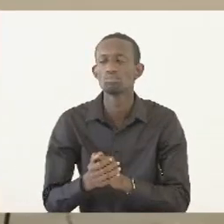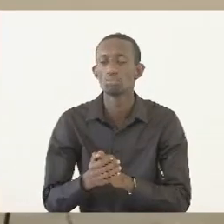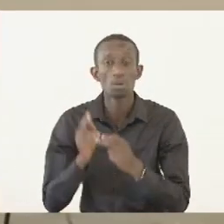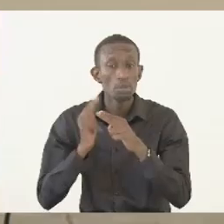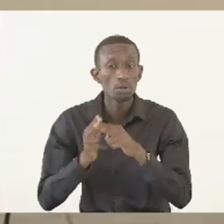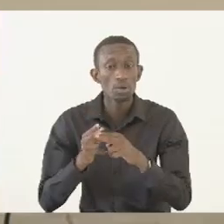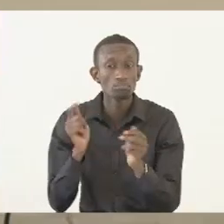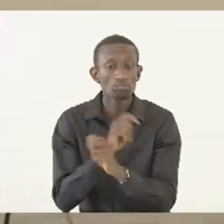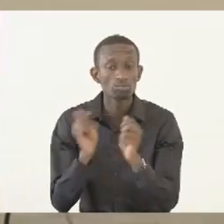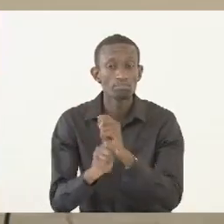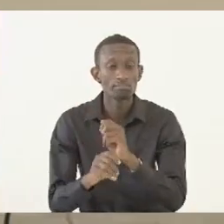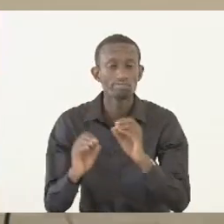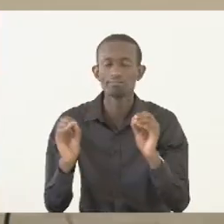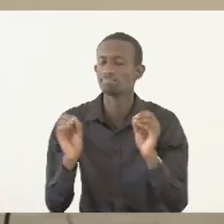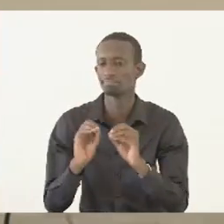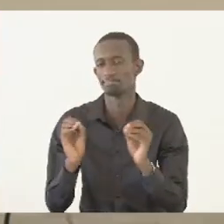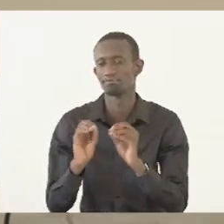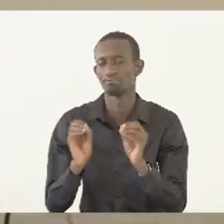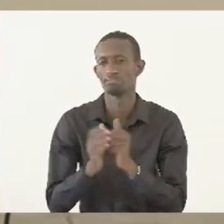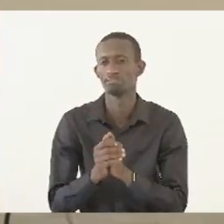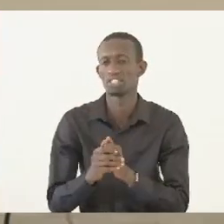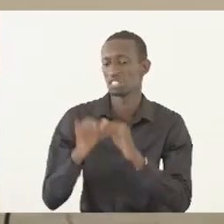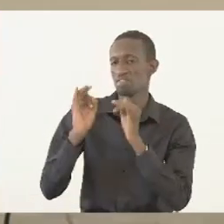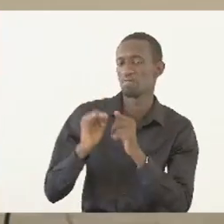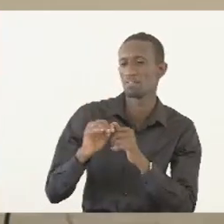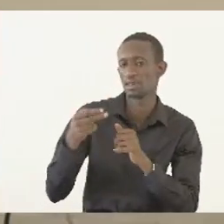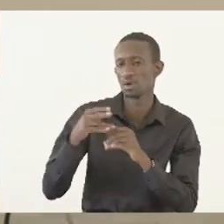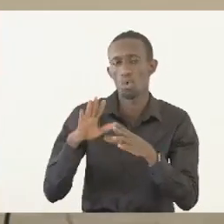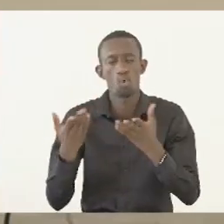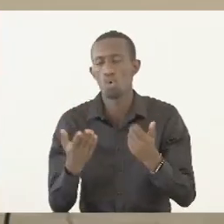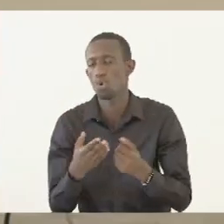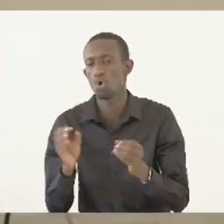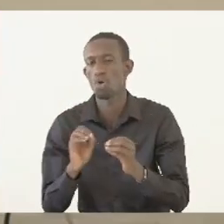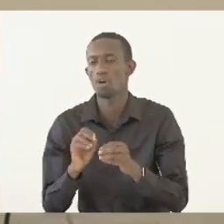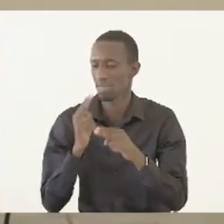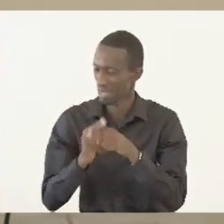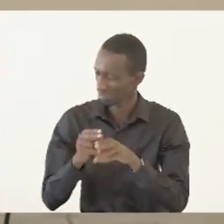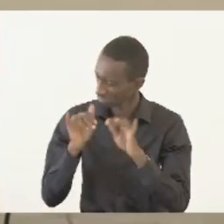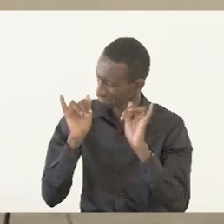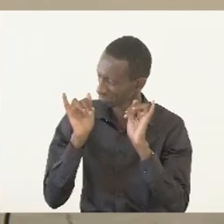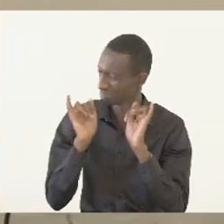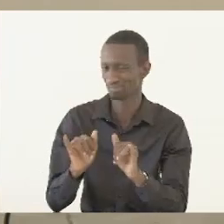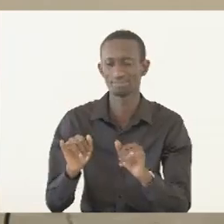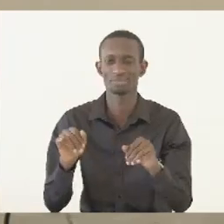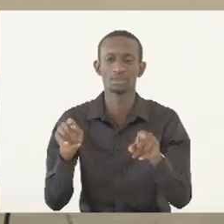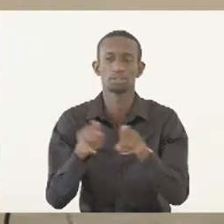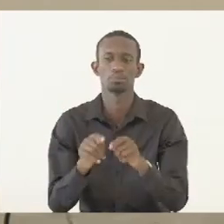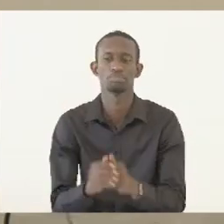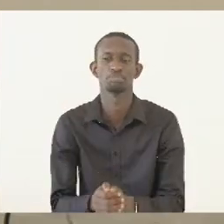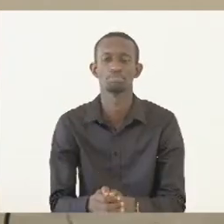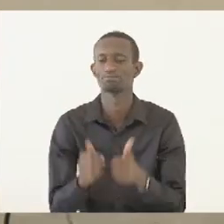change. So whether it is charged or not, the name remains the same. Okay?